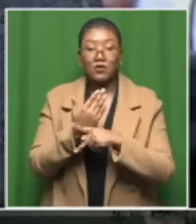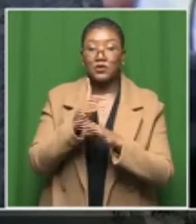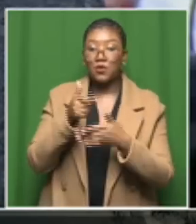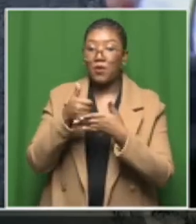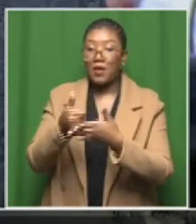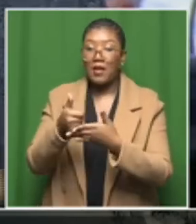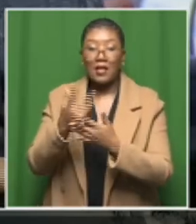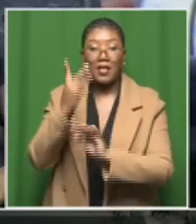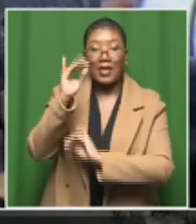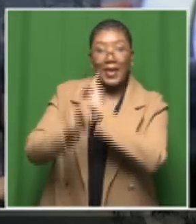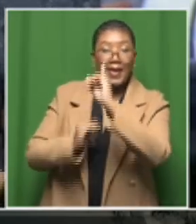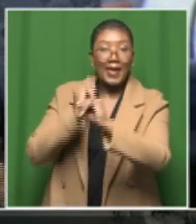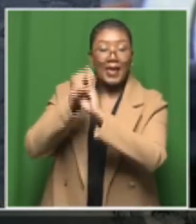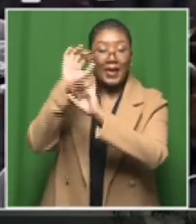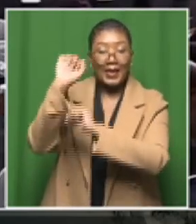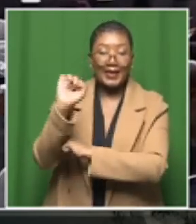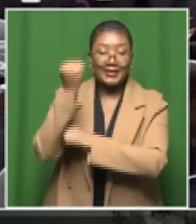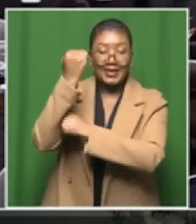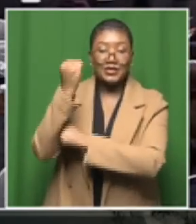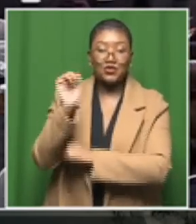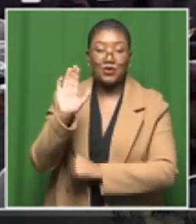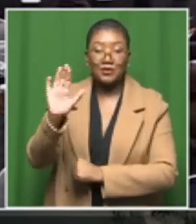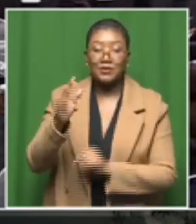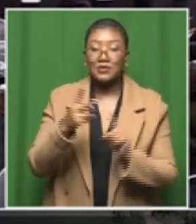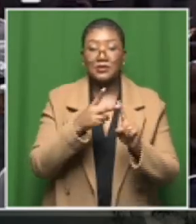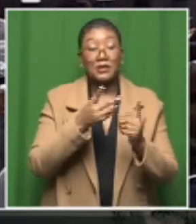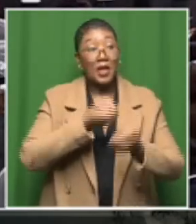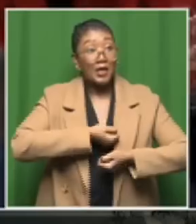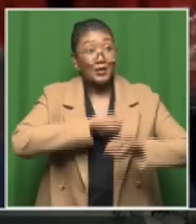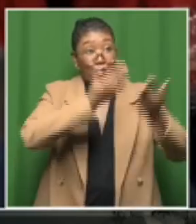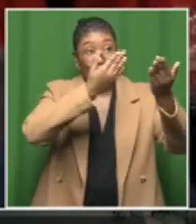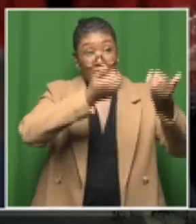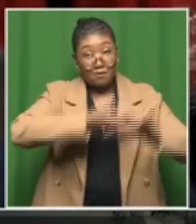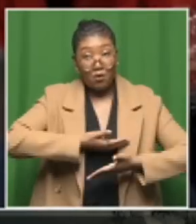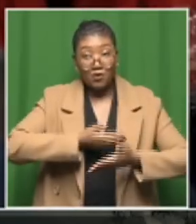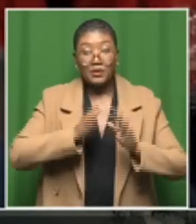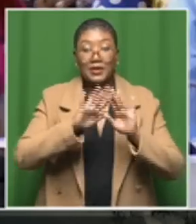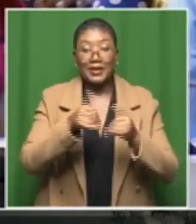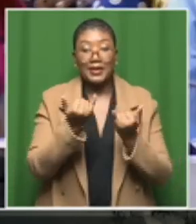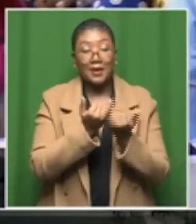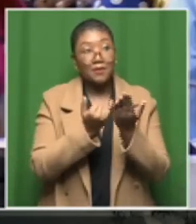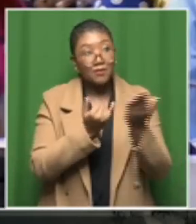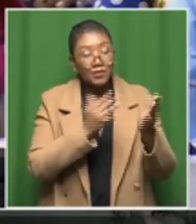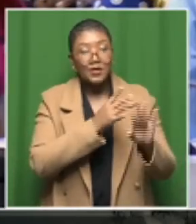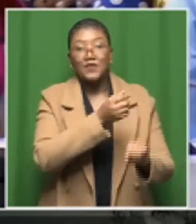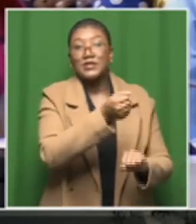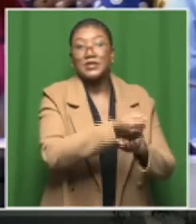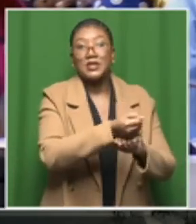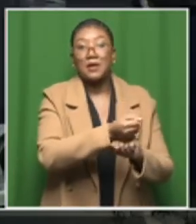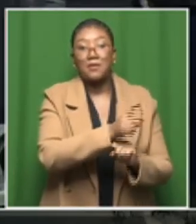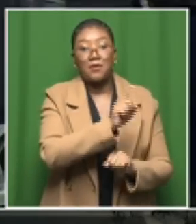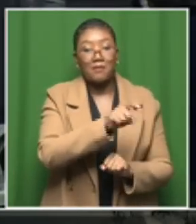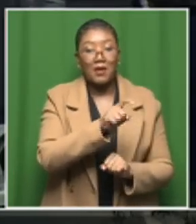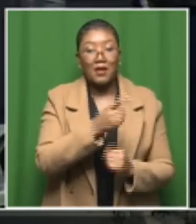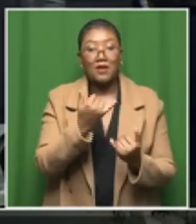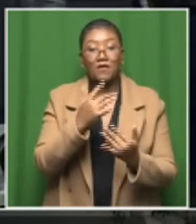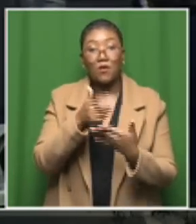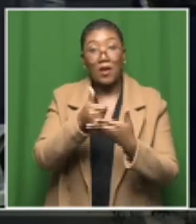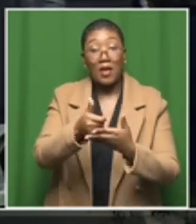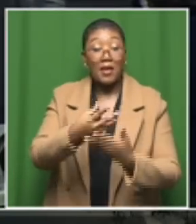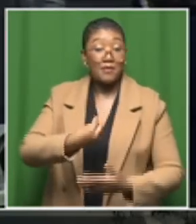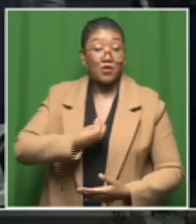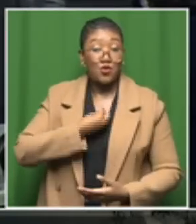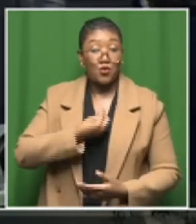sectors, to support export industries. But also when you do that, you've also got to expand public employment programs, give a pathway to employment for young